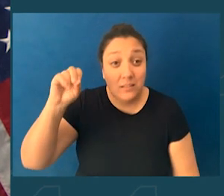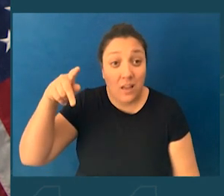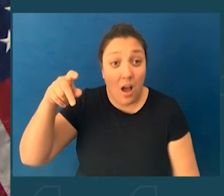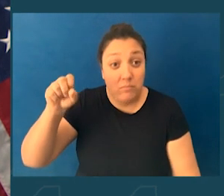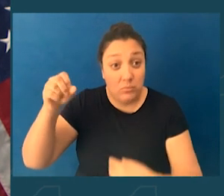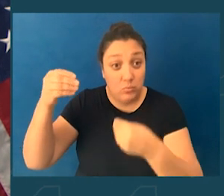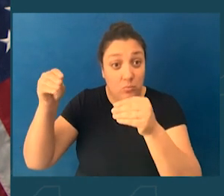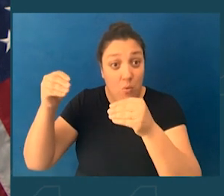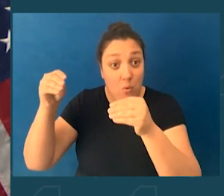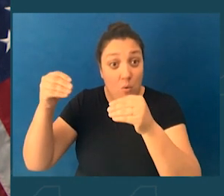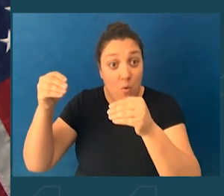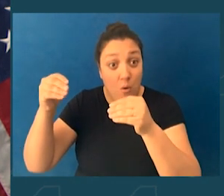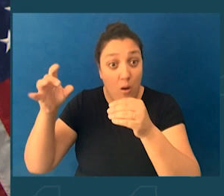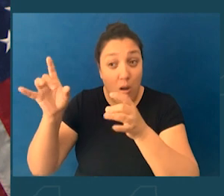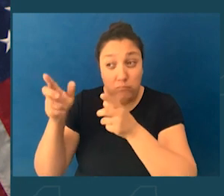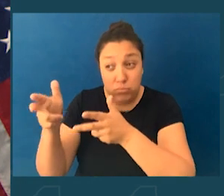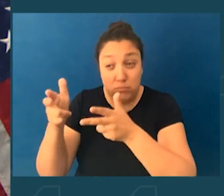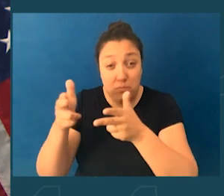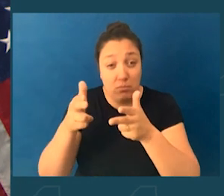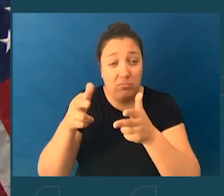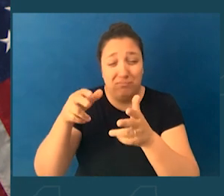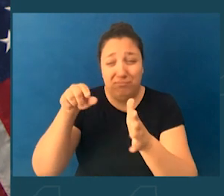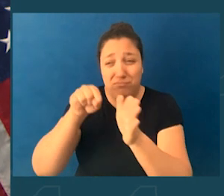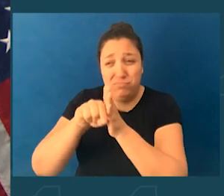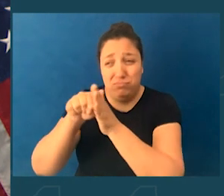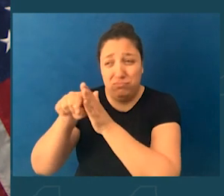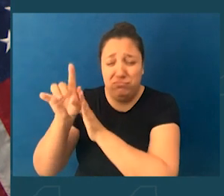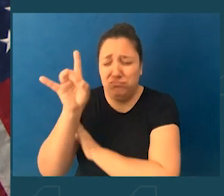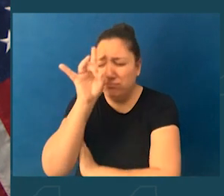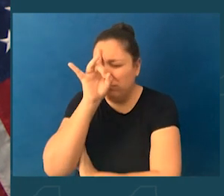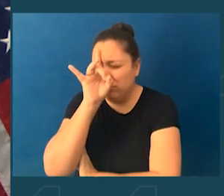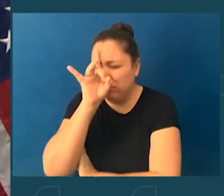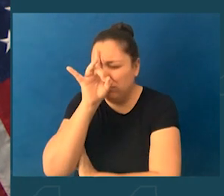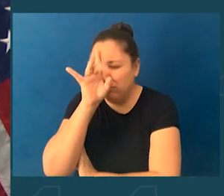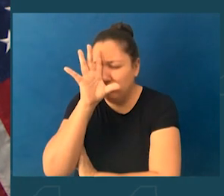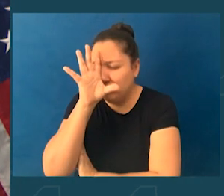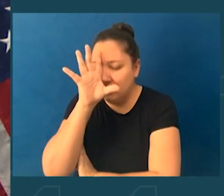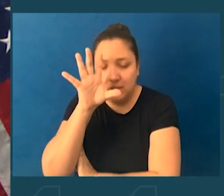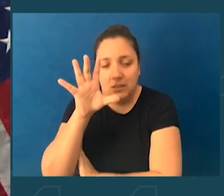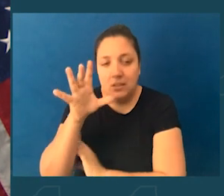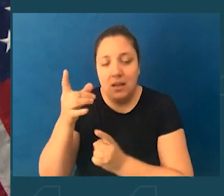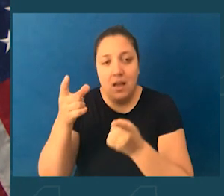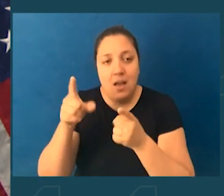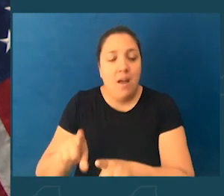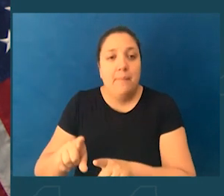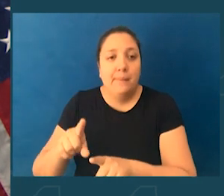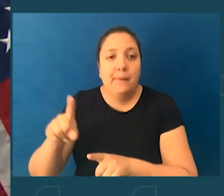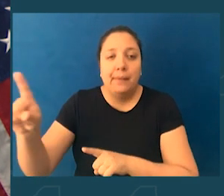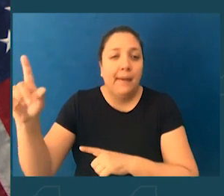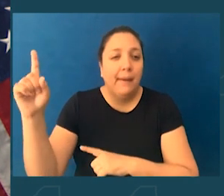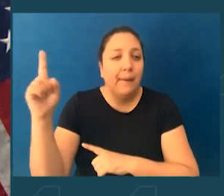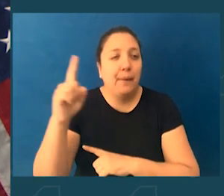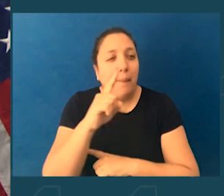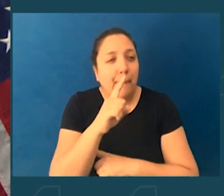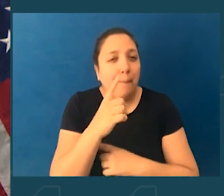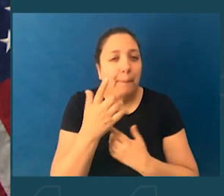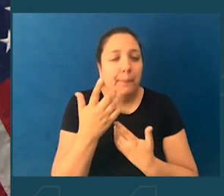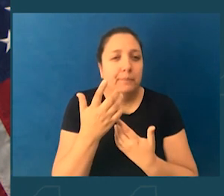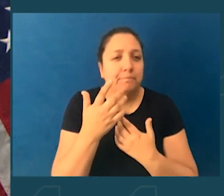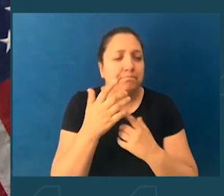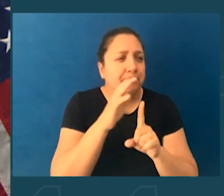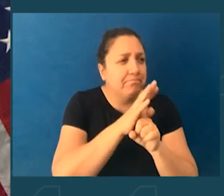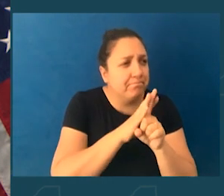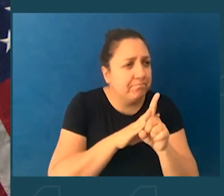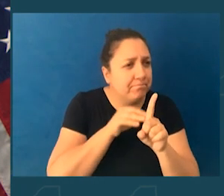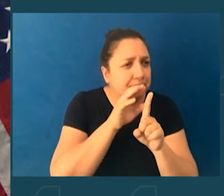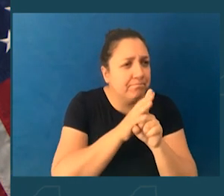came to wrap their arms around us, to give us care and comfort and empathy. And you think about those traits, it's